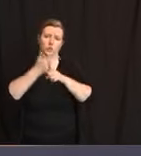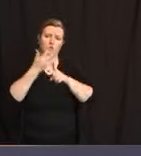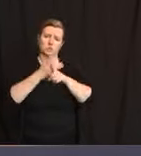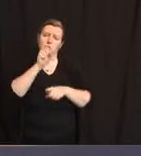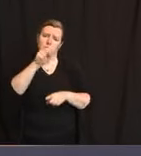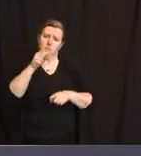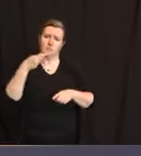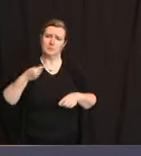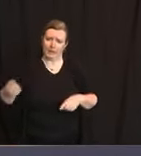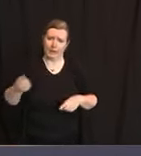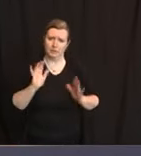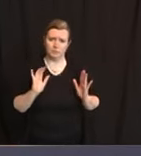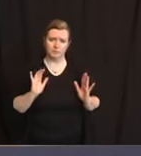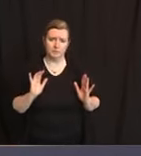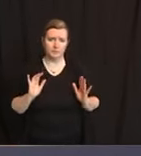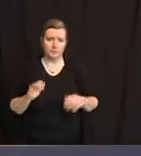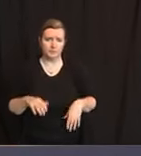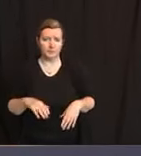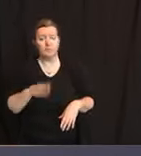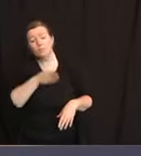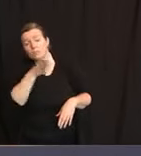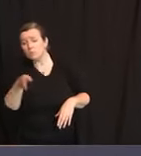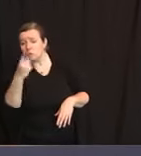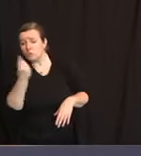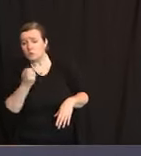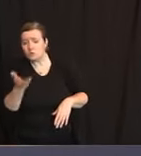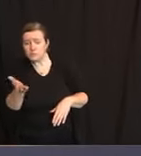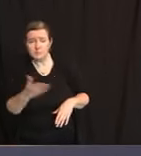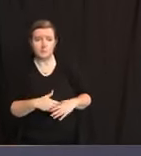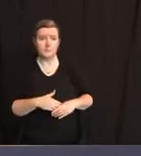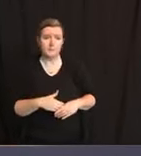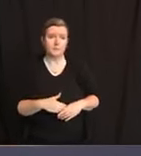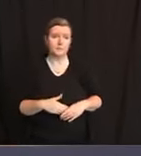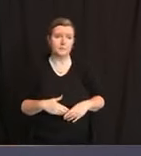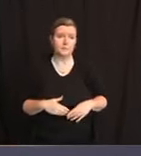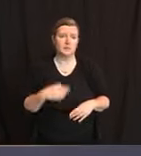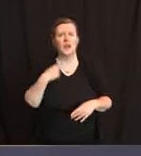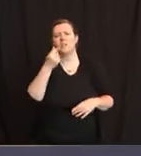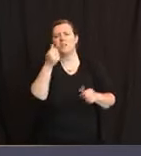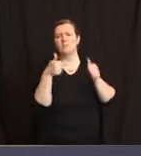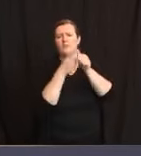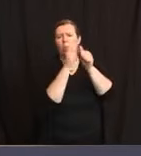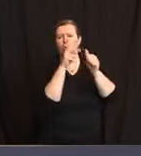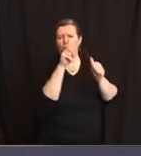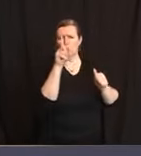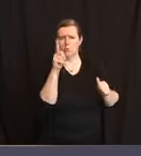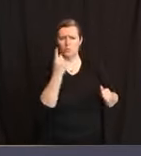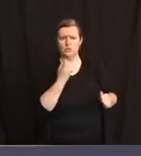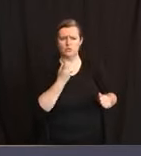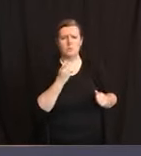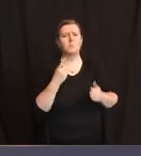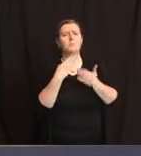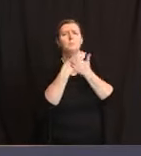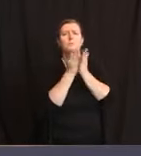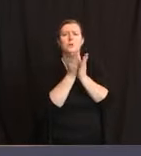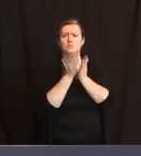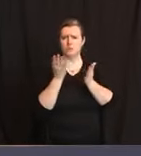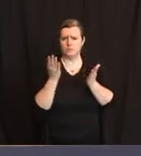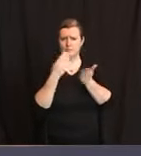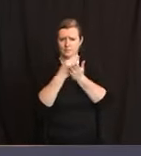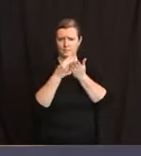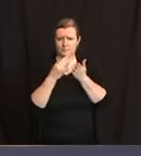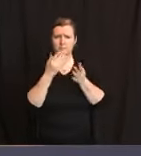believe. Sir. Governor, follow up on the budget shortfall. Do you think that number is going to get any higher? Because